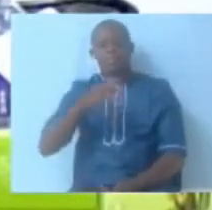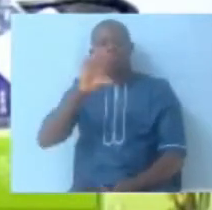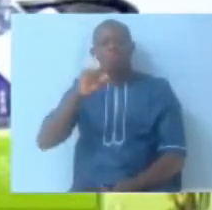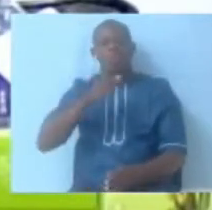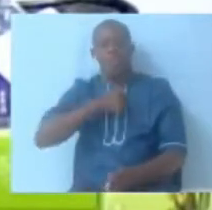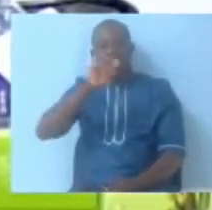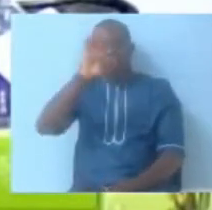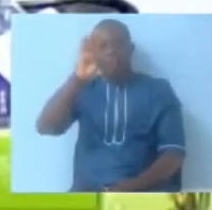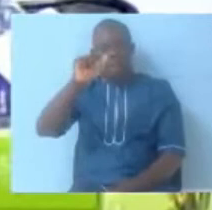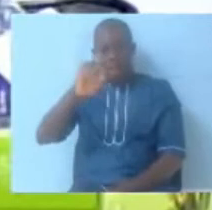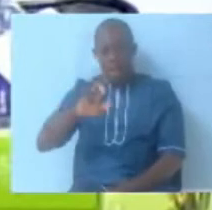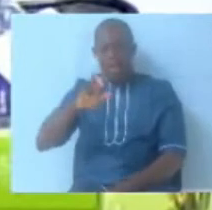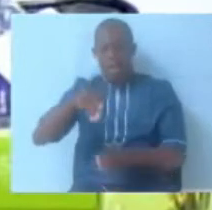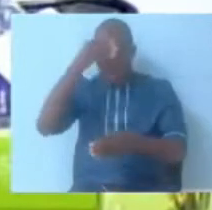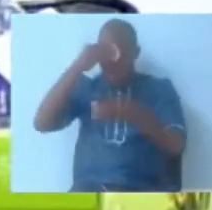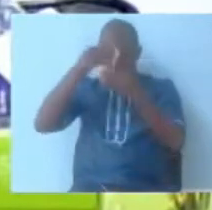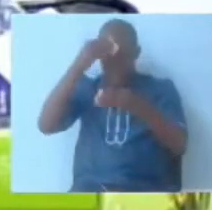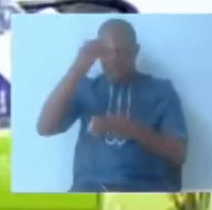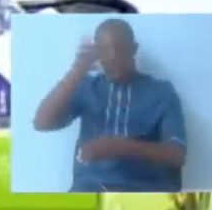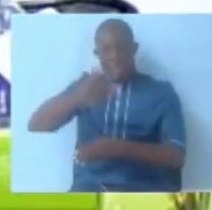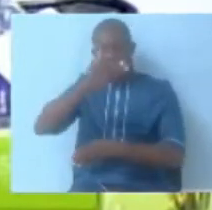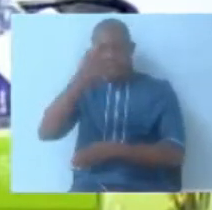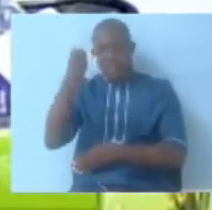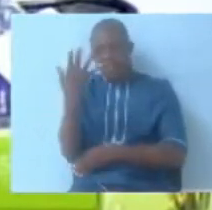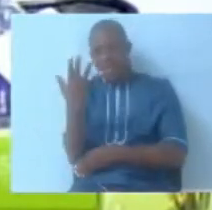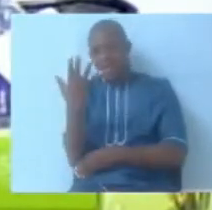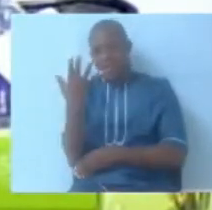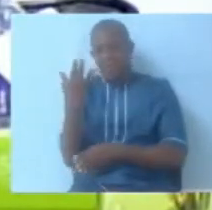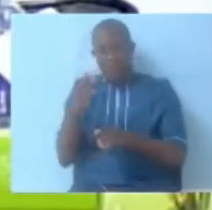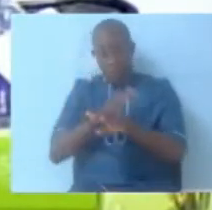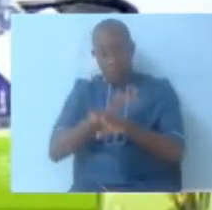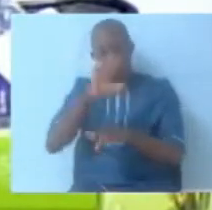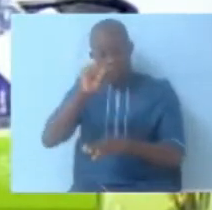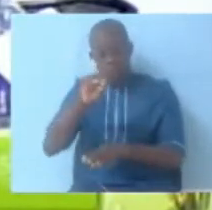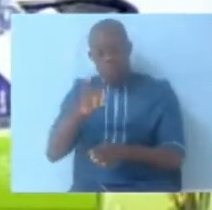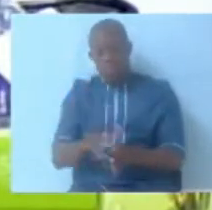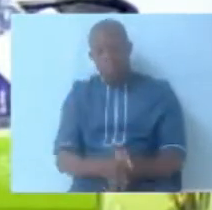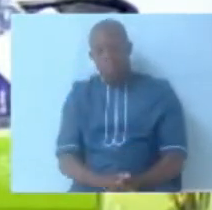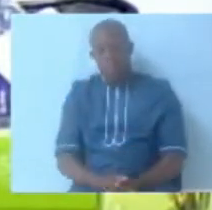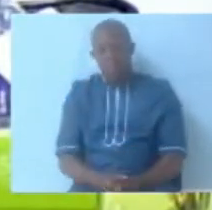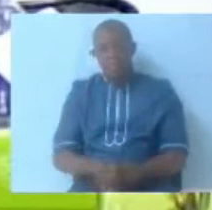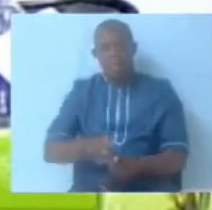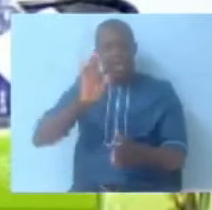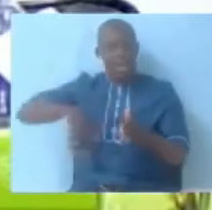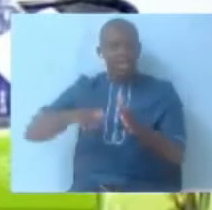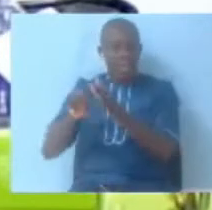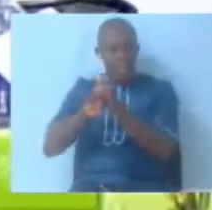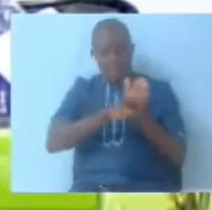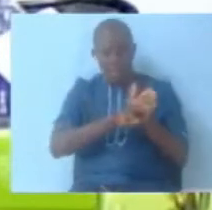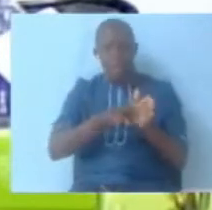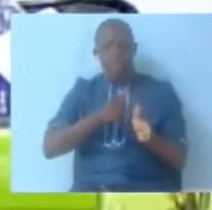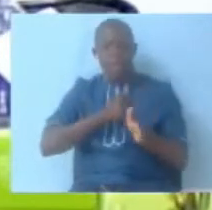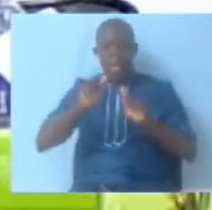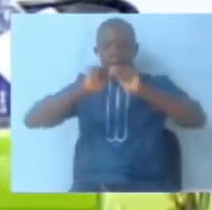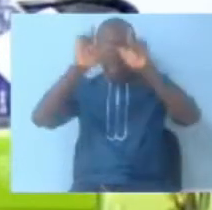1995. Nganna ba karango ke 1995 sankono. That was my last exams in my life and I failed that